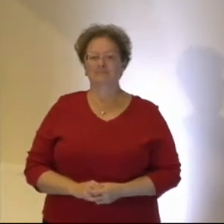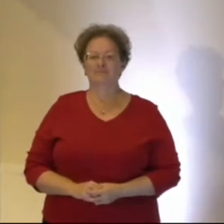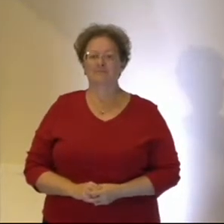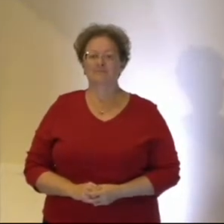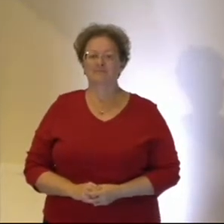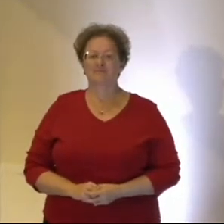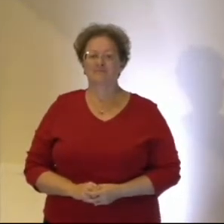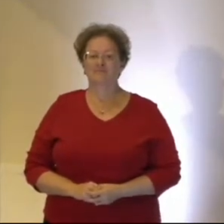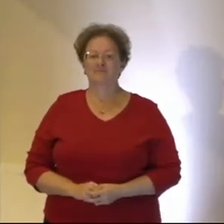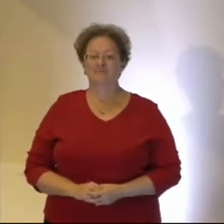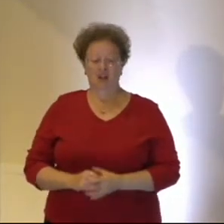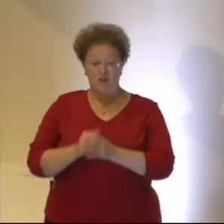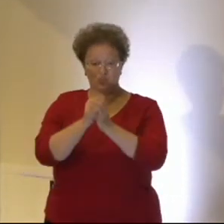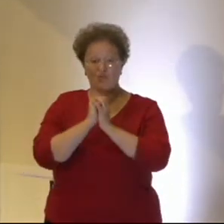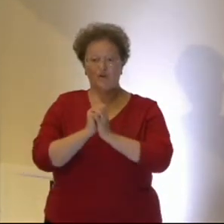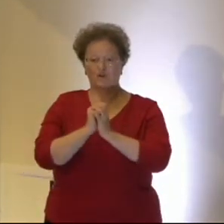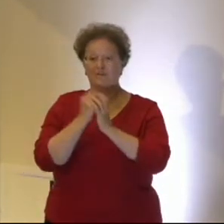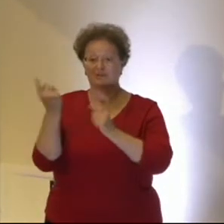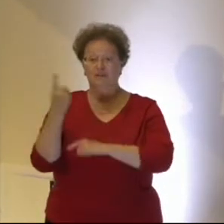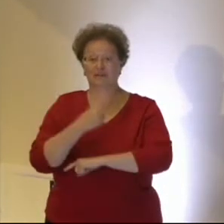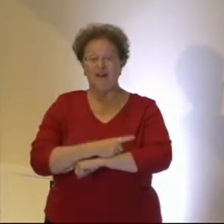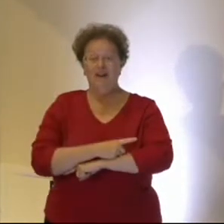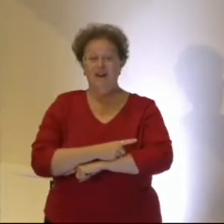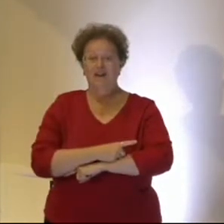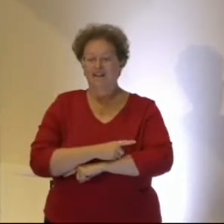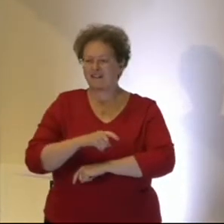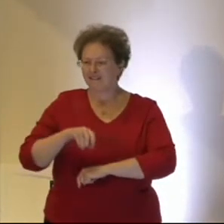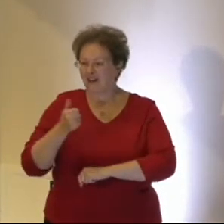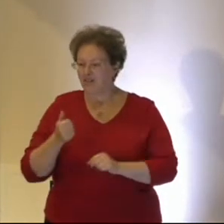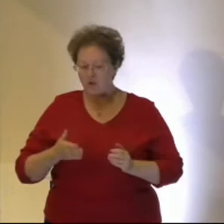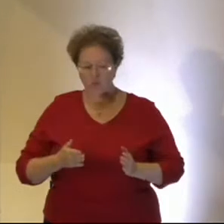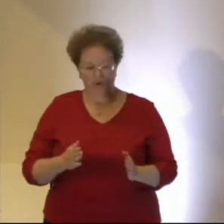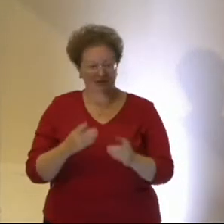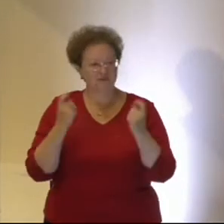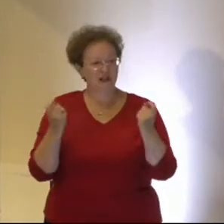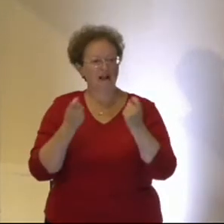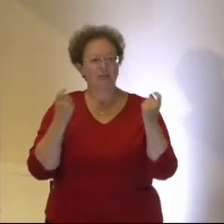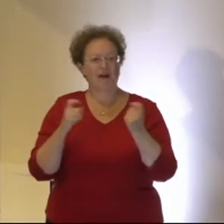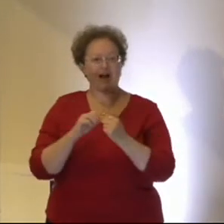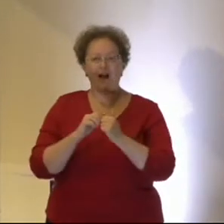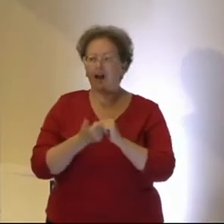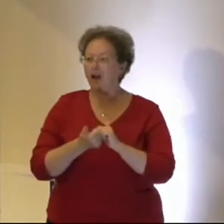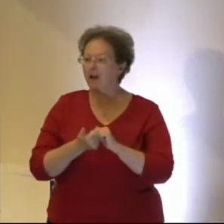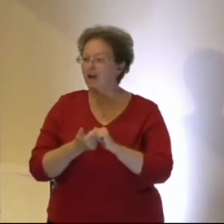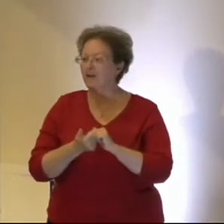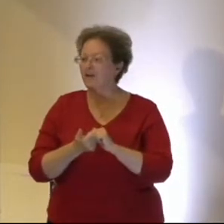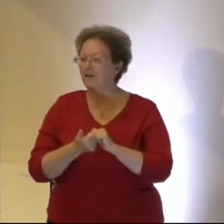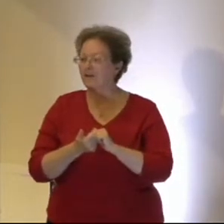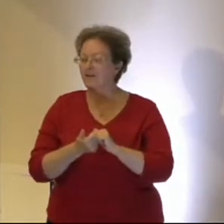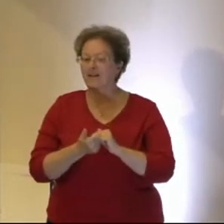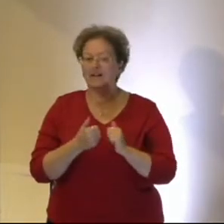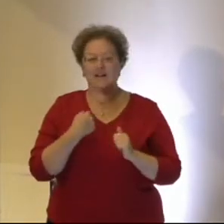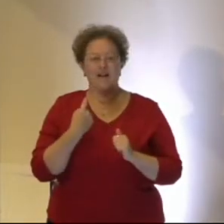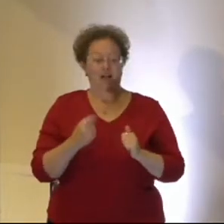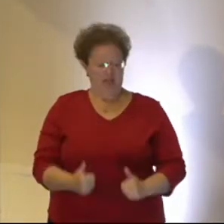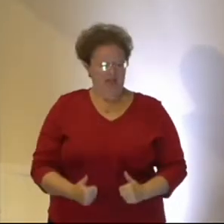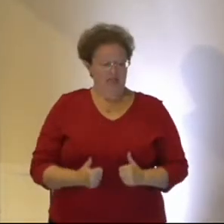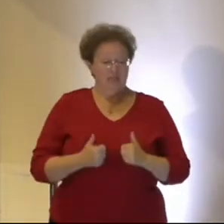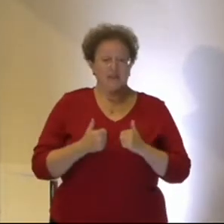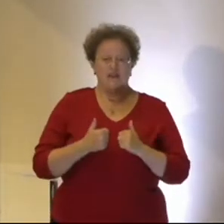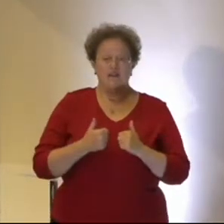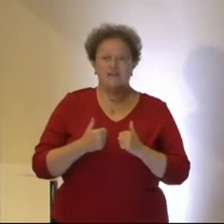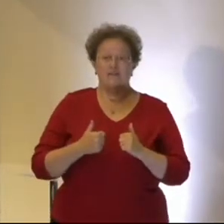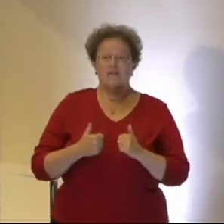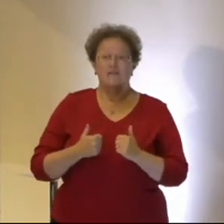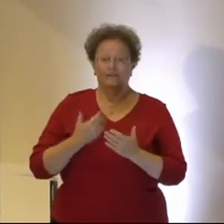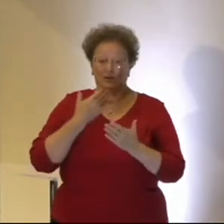to celebrate what God has done to save us, there's another way we can celebrate what God has done to save us, and that is we can live a life of good